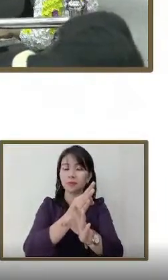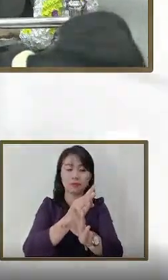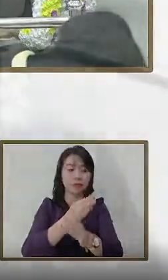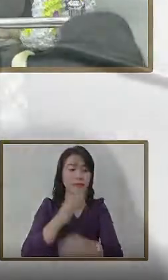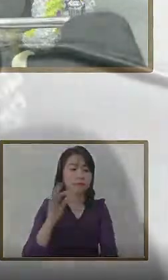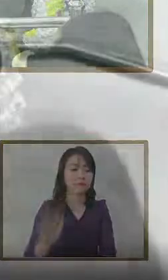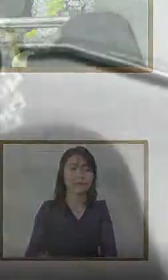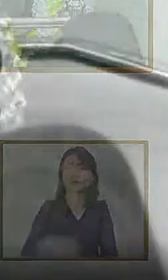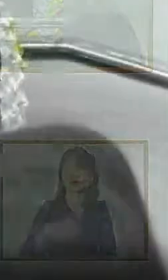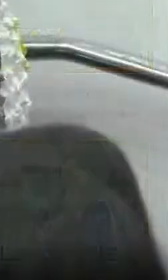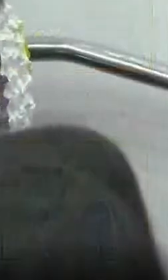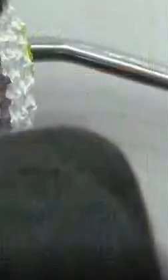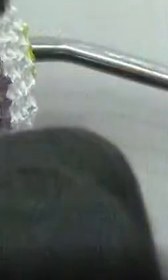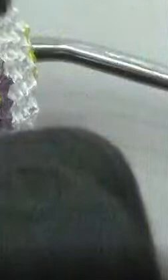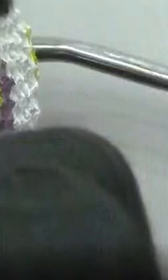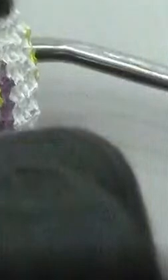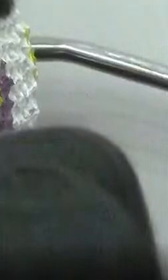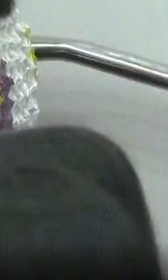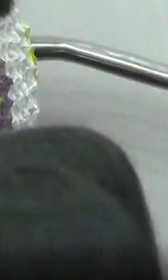ground.